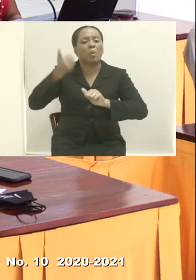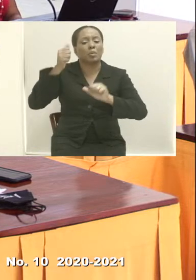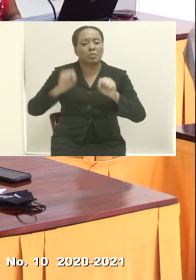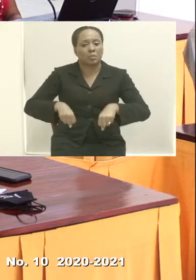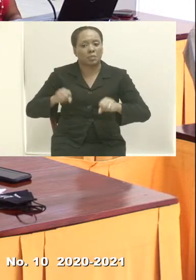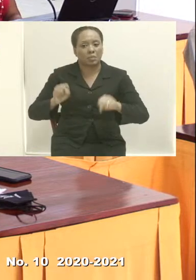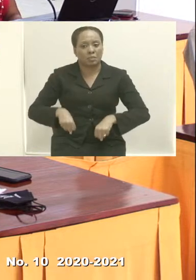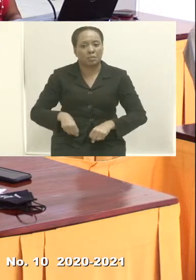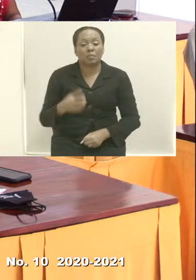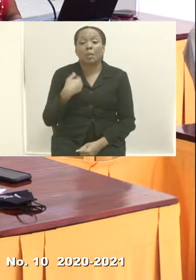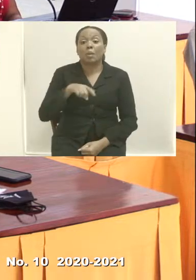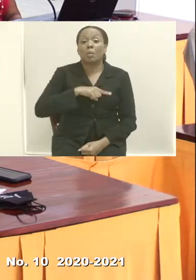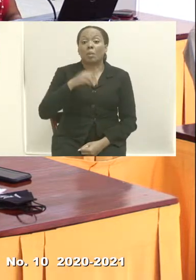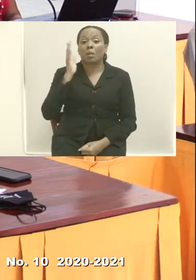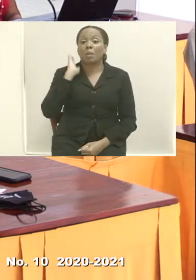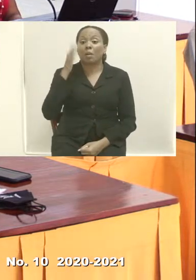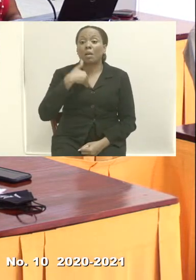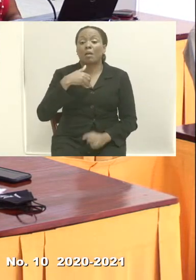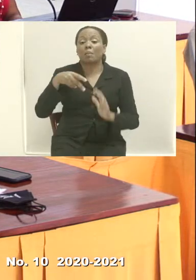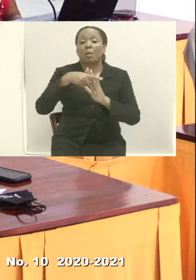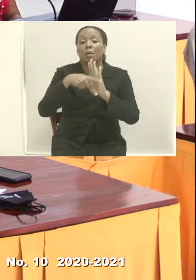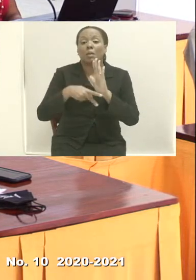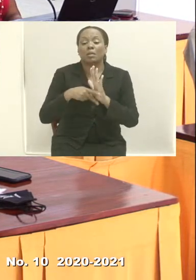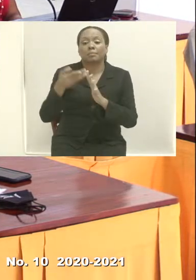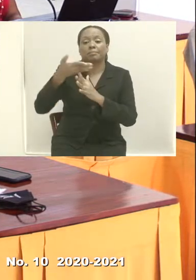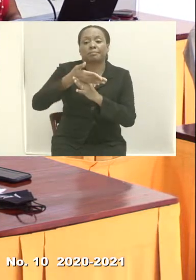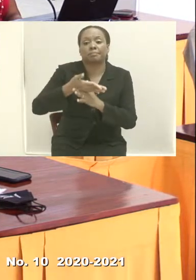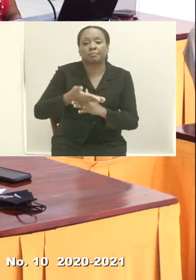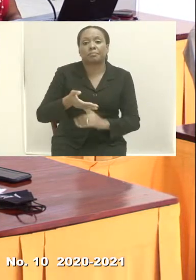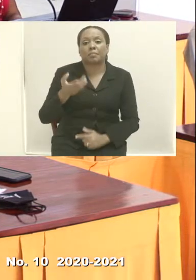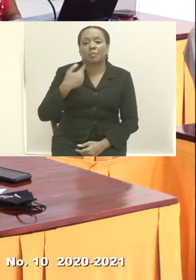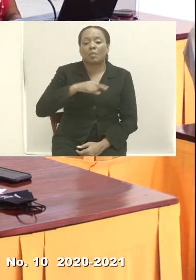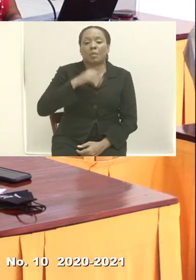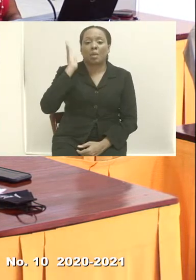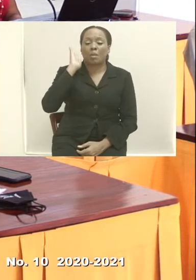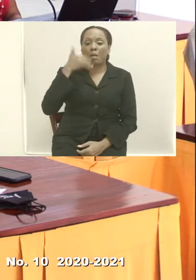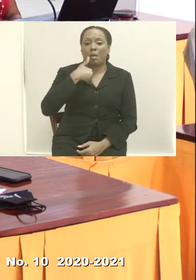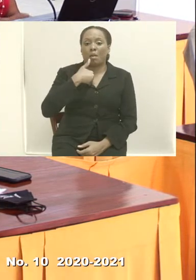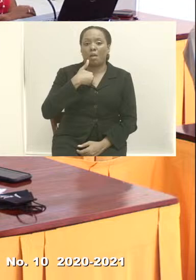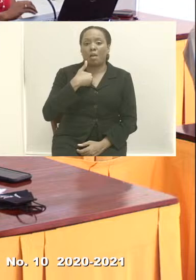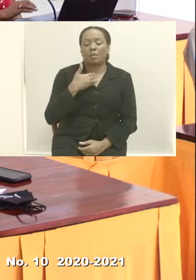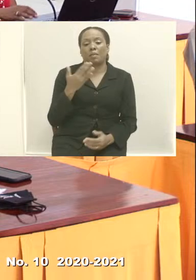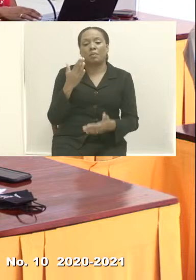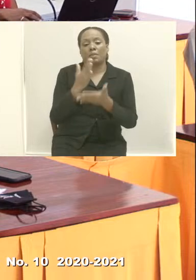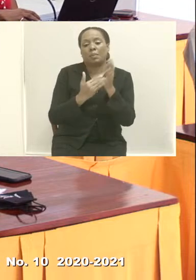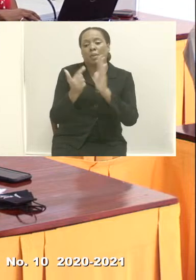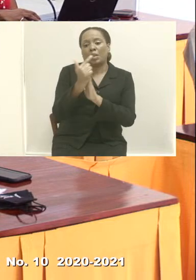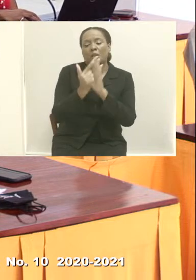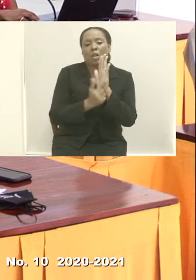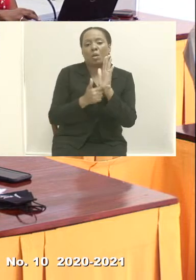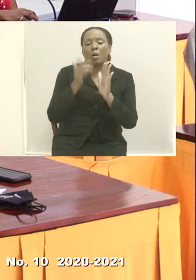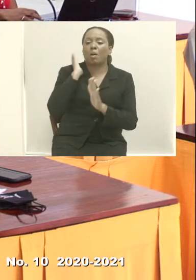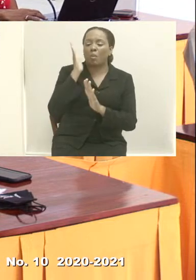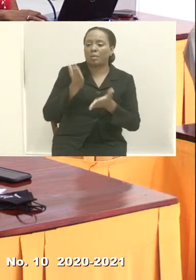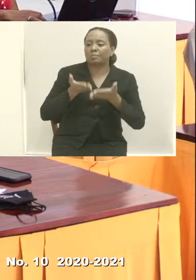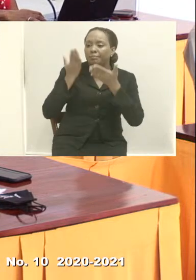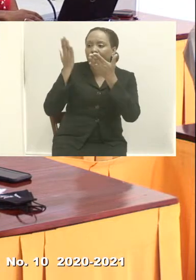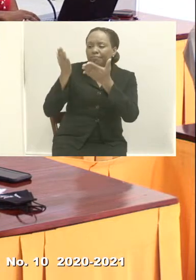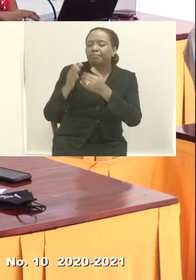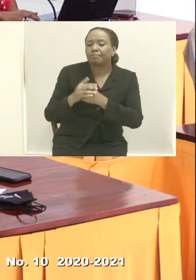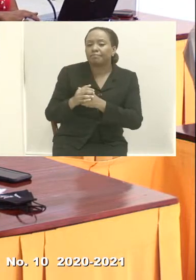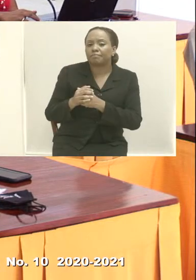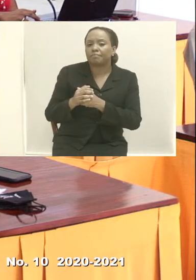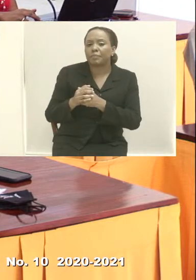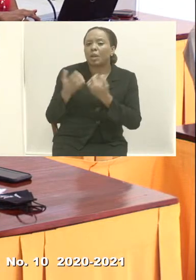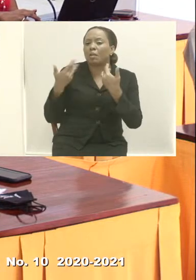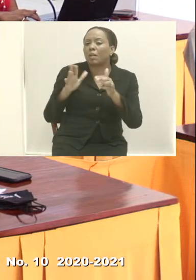again be a micro, small, medium enterprises piece of legislation that will come to this House. It has passed the Cabinet of